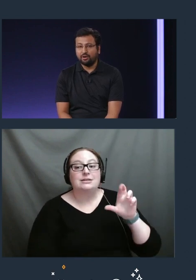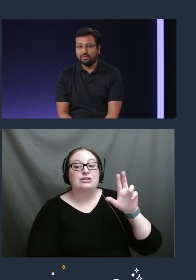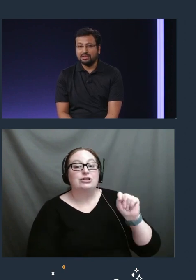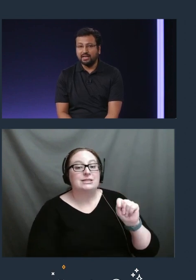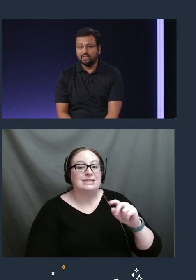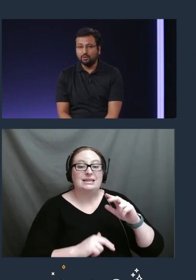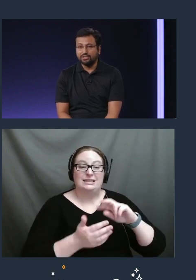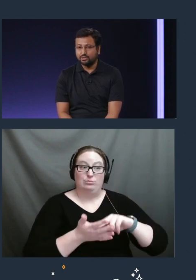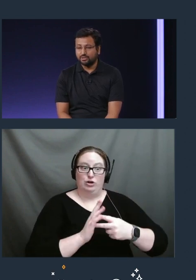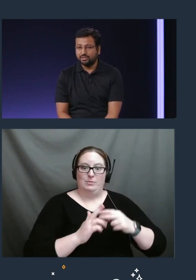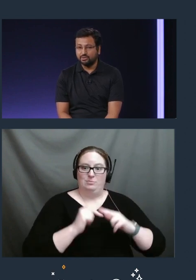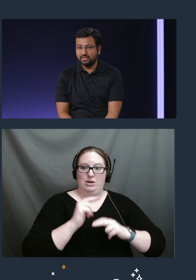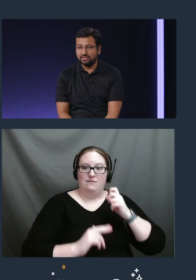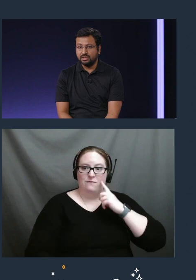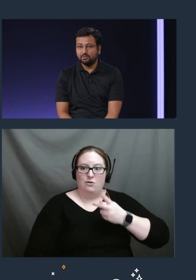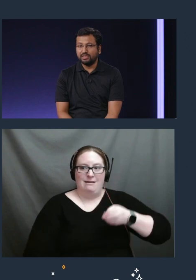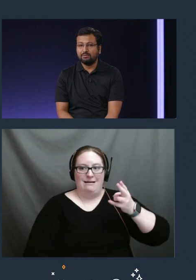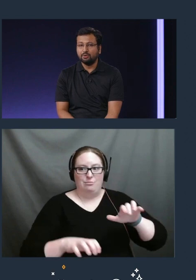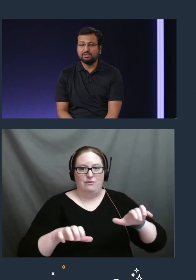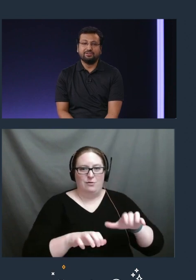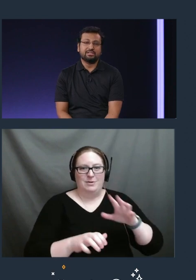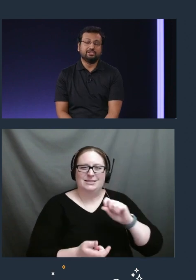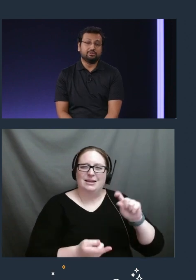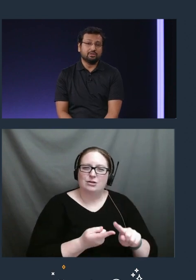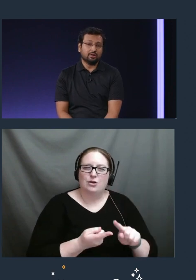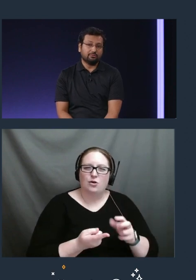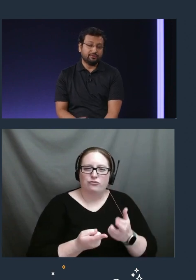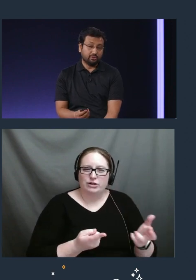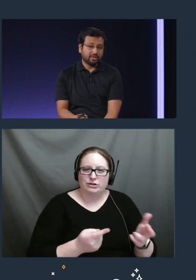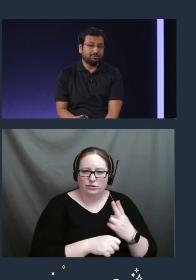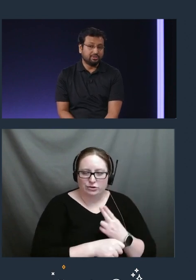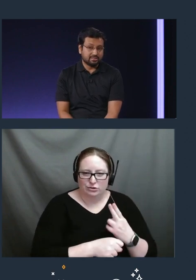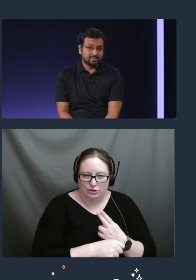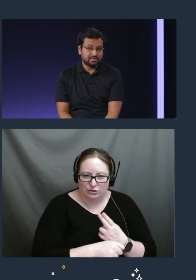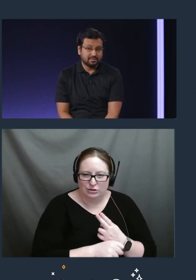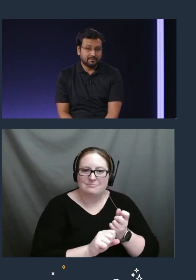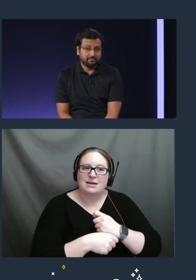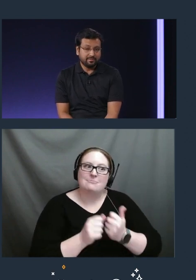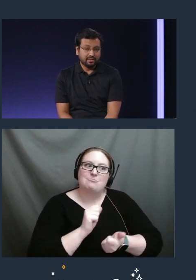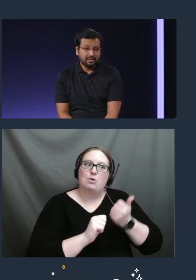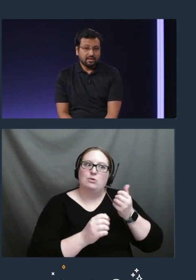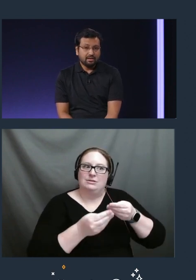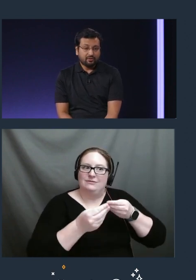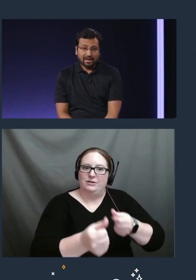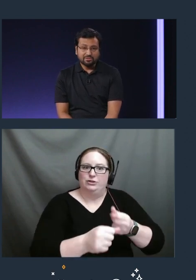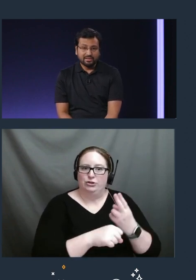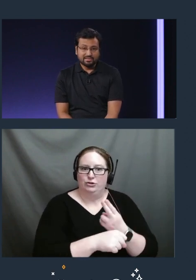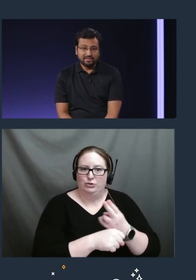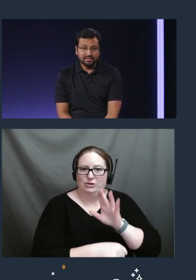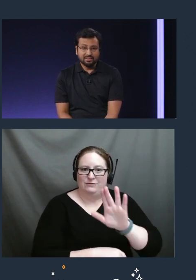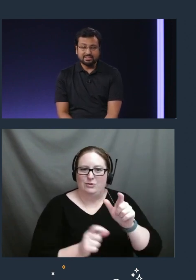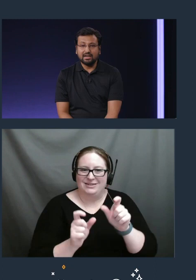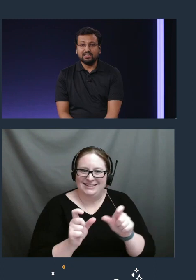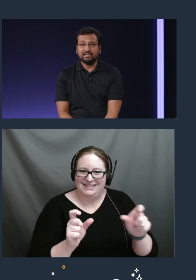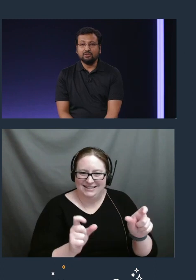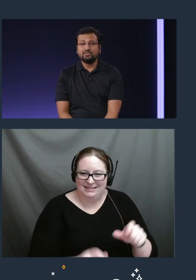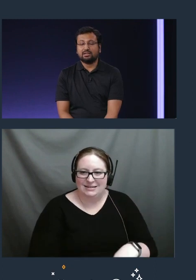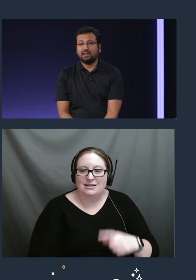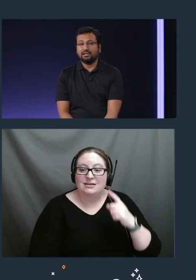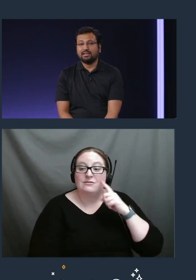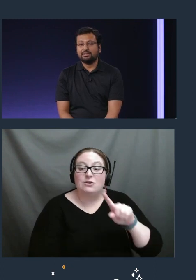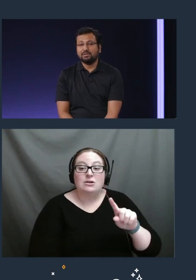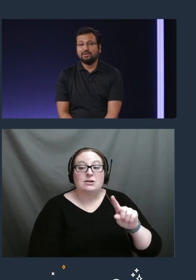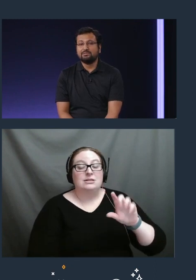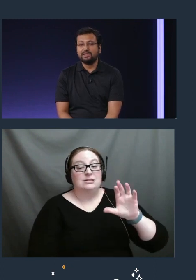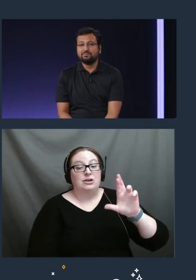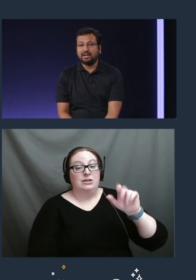high performance and low resource usage to make the most efficient use of your compute instance. For Amazon S3, the CRT includes a